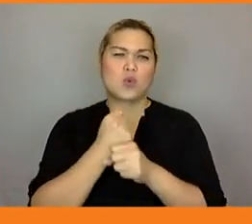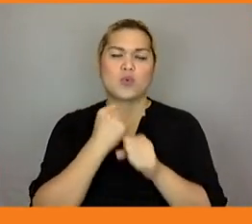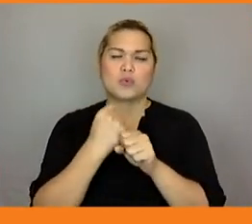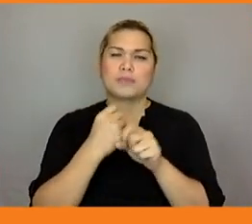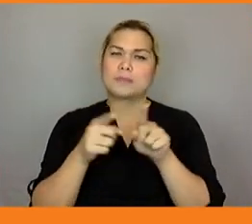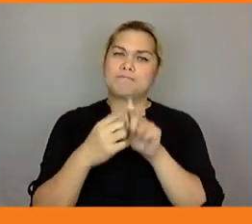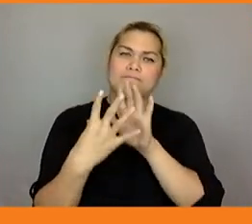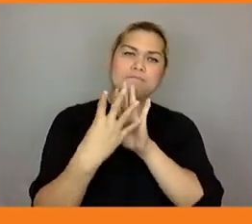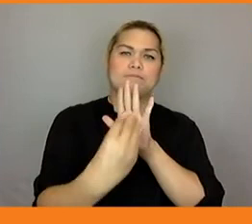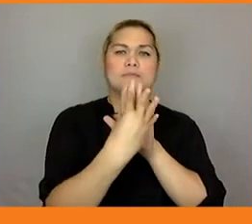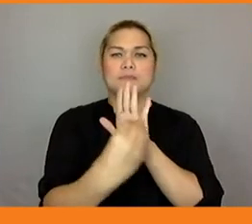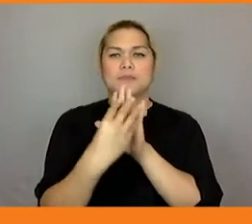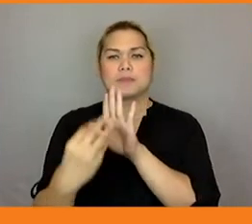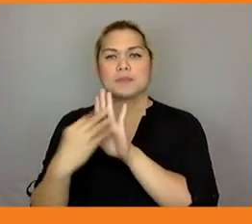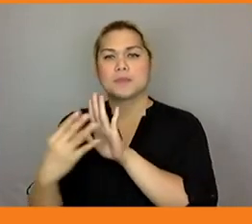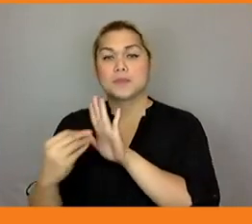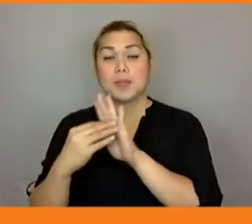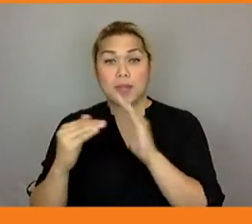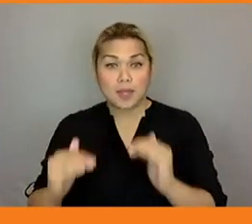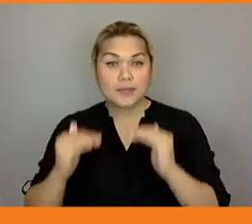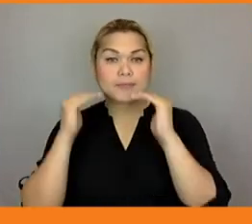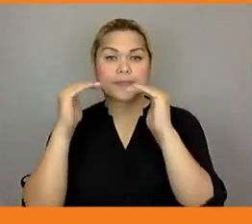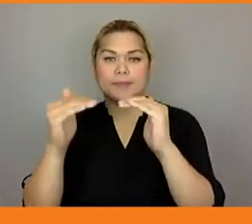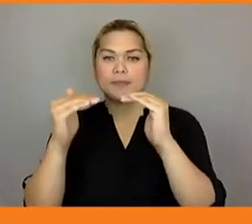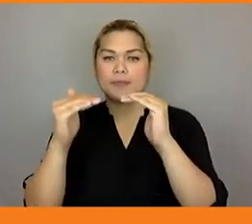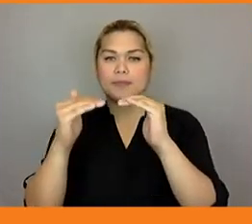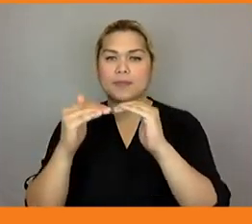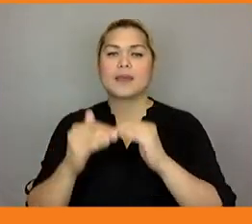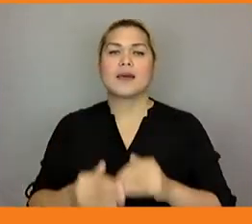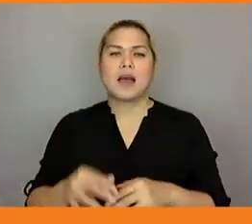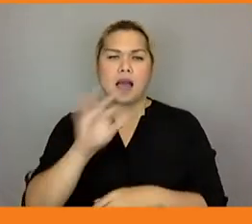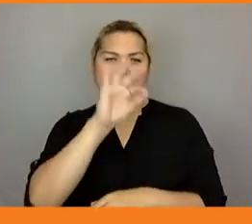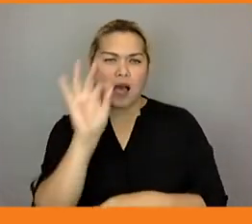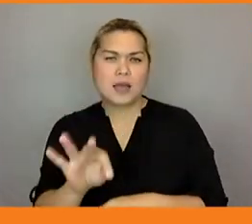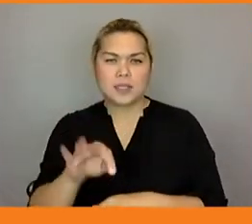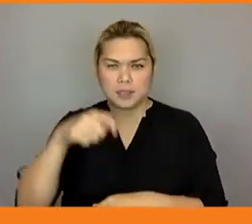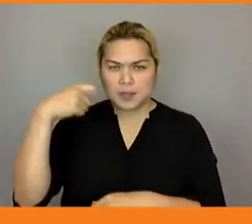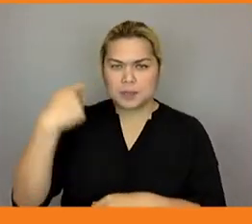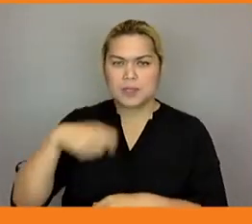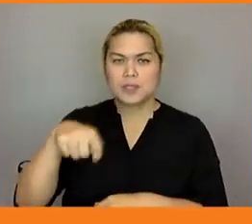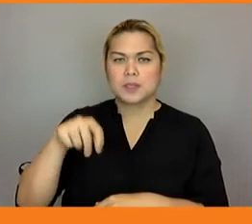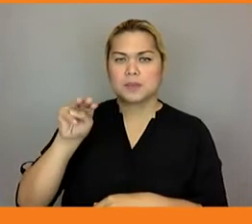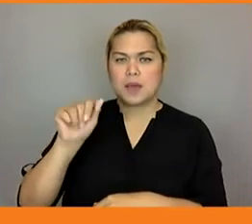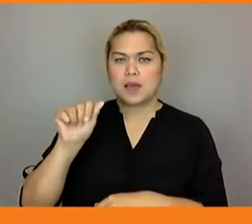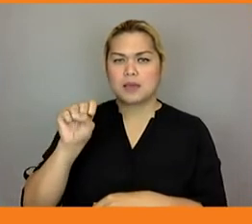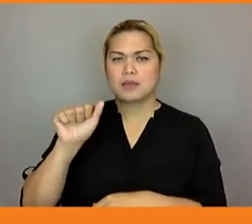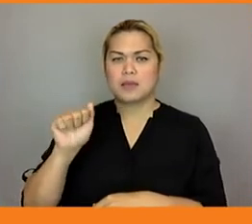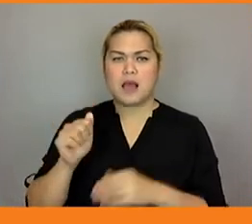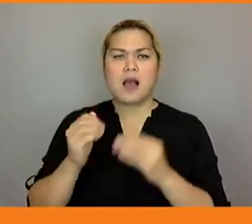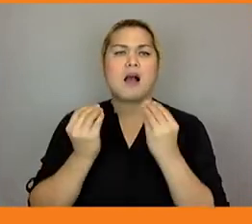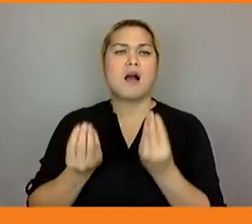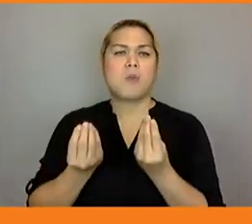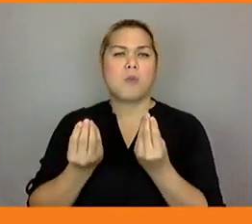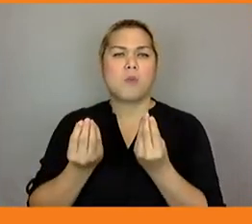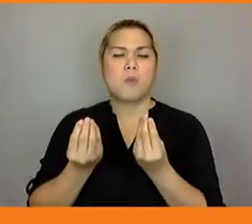My question, Mr. President Asakawa, is how is the Asian Development Bank ensuring that as